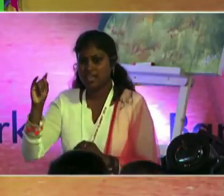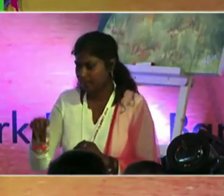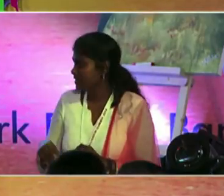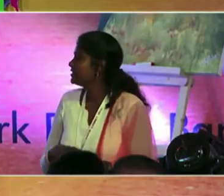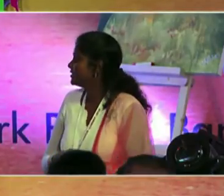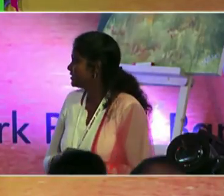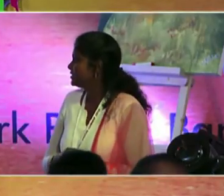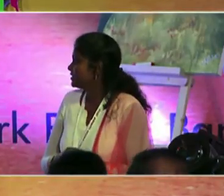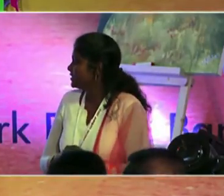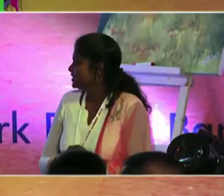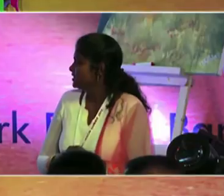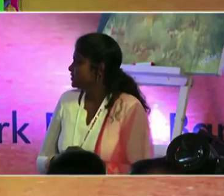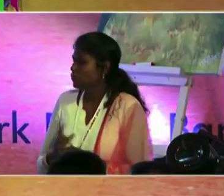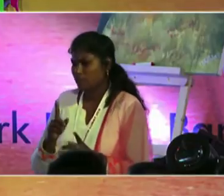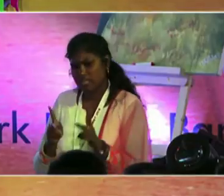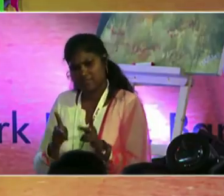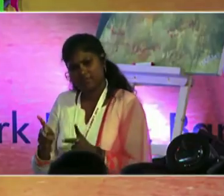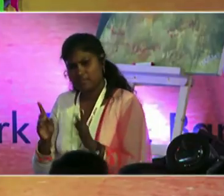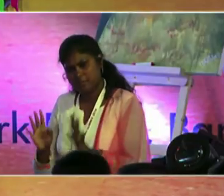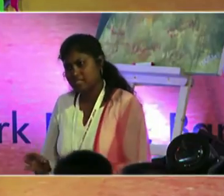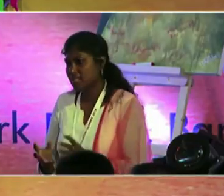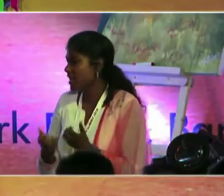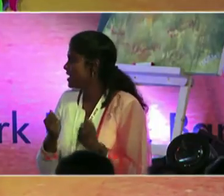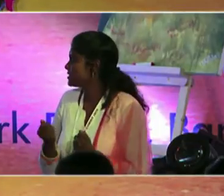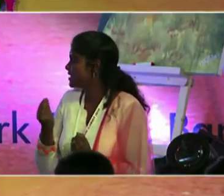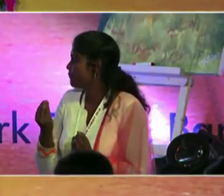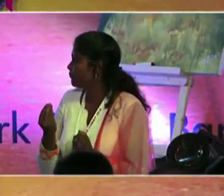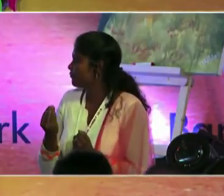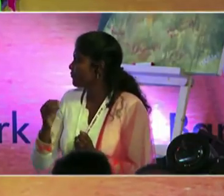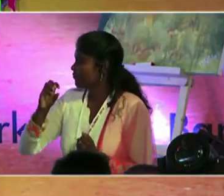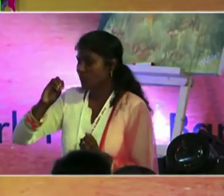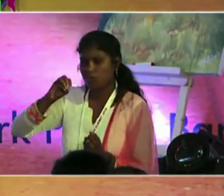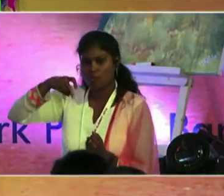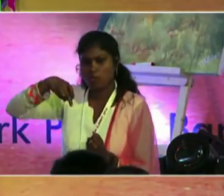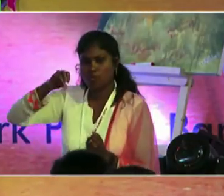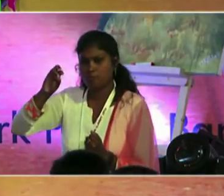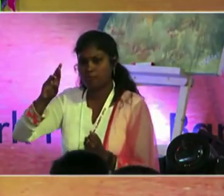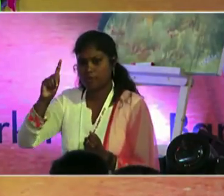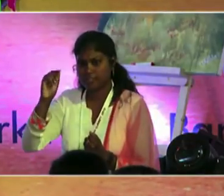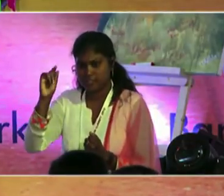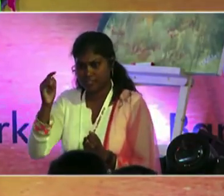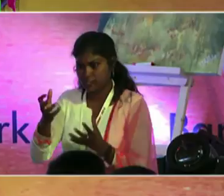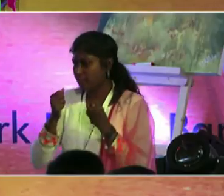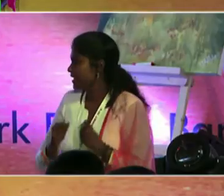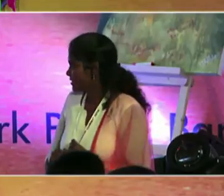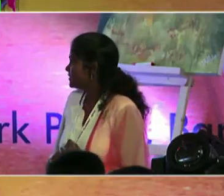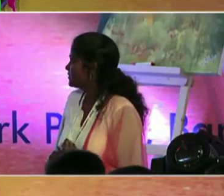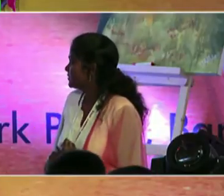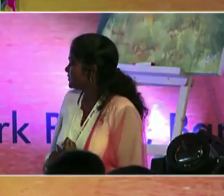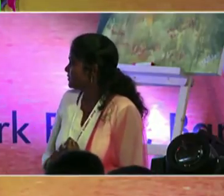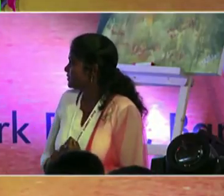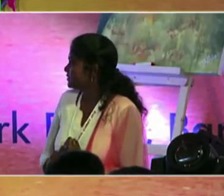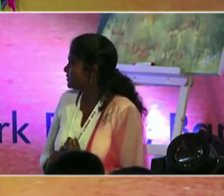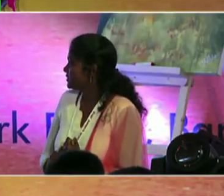heights. I want to convey the same message with a small poem of mine. I